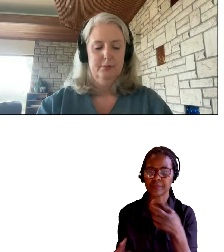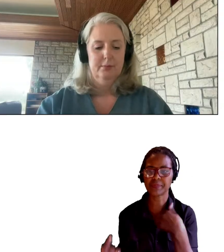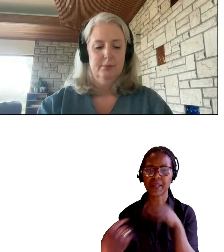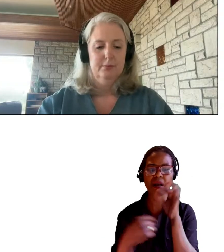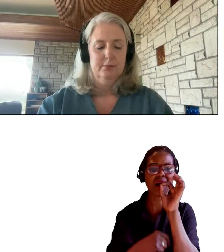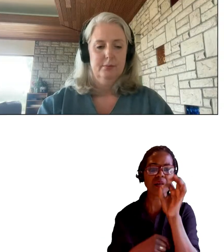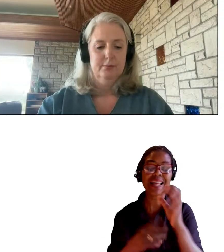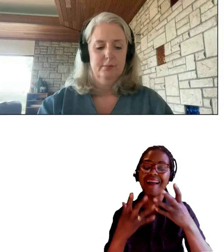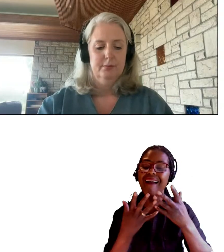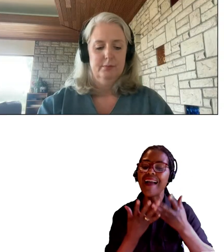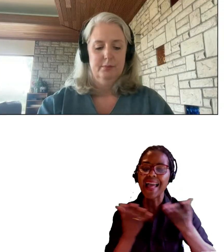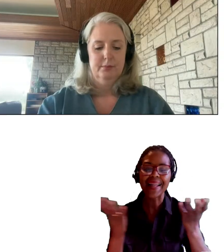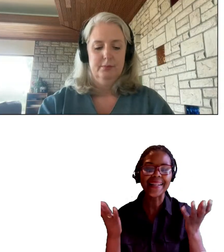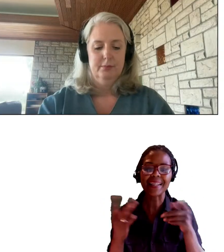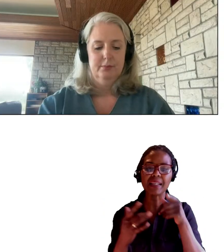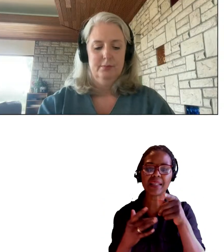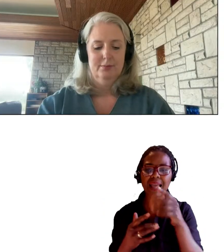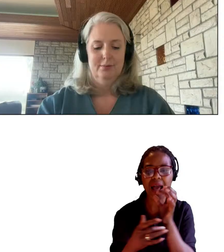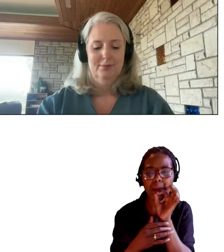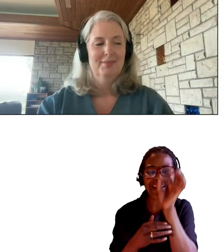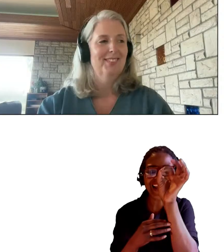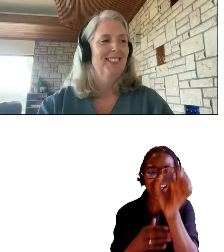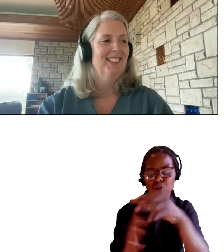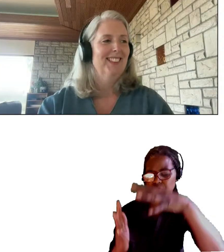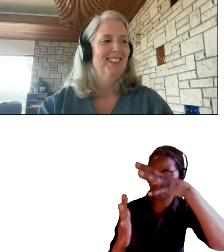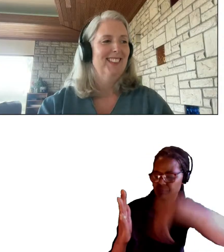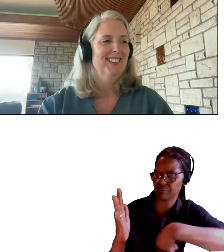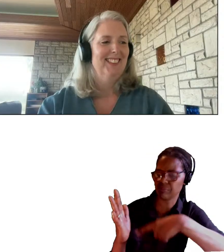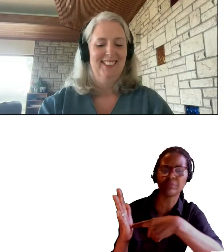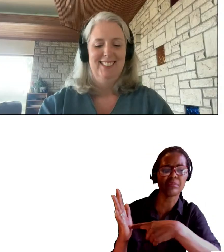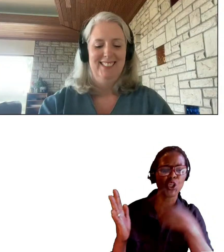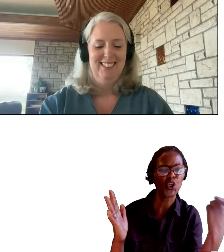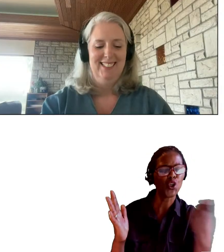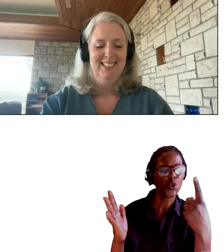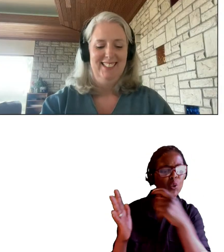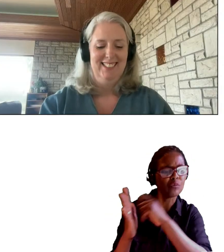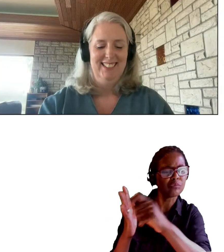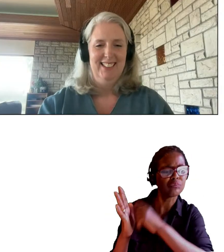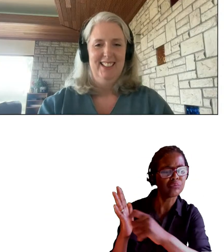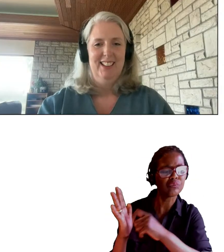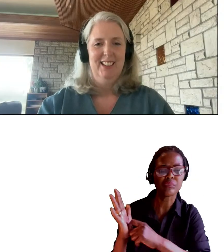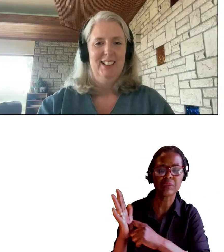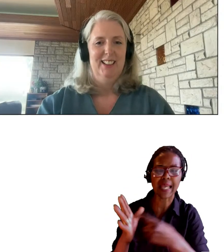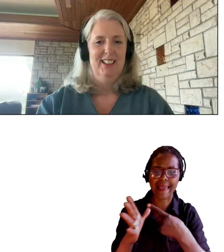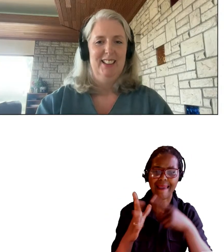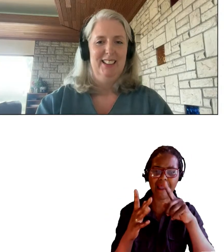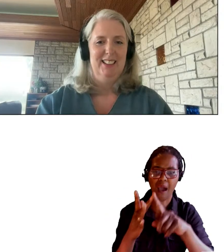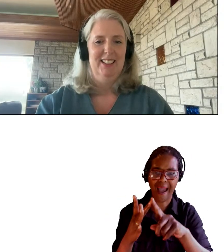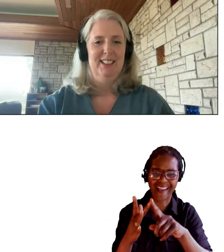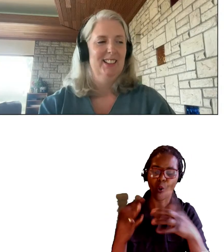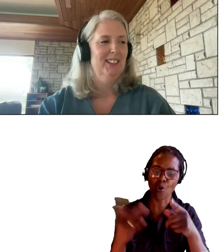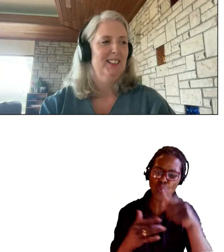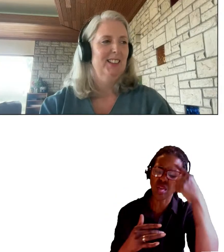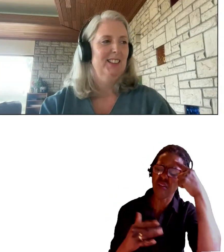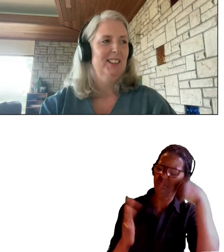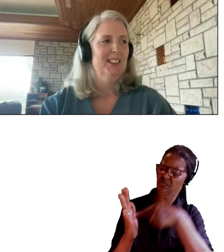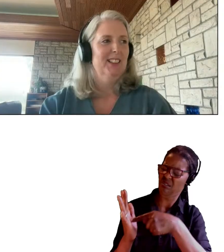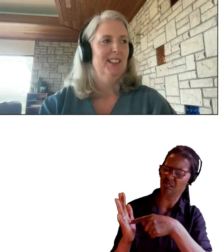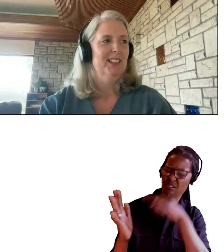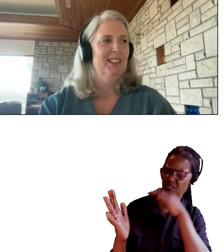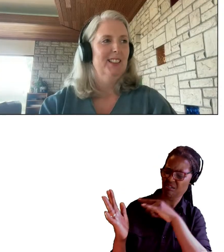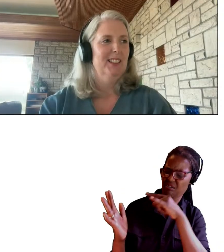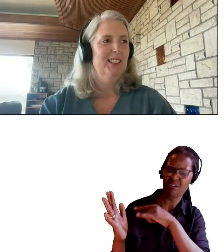with the help of AI, or which you thought were written with the help of AI? And secondly, did you use AI at all